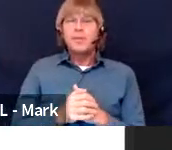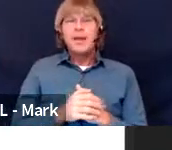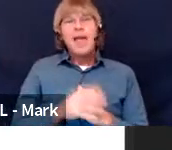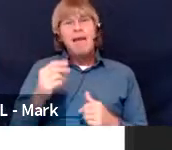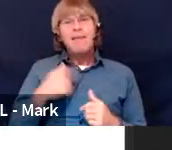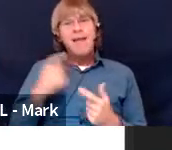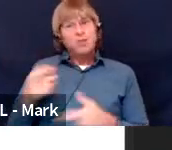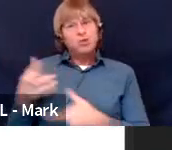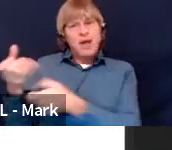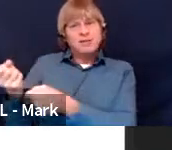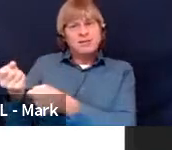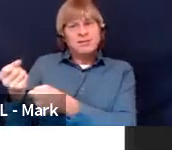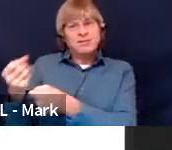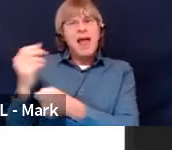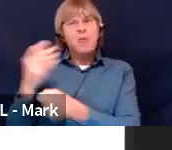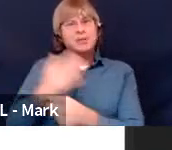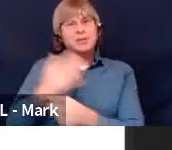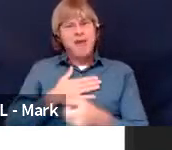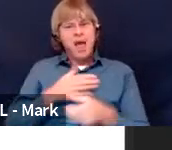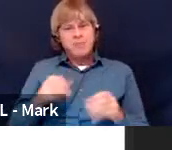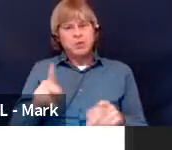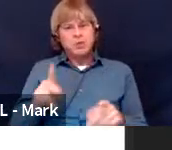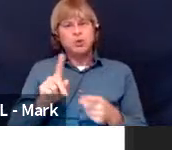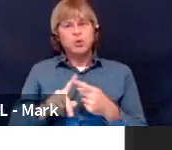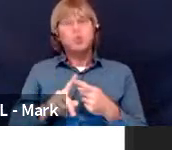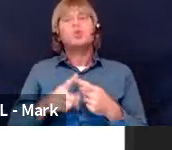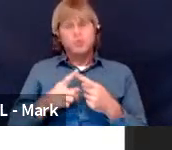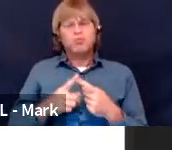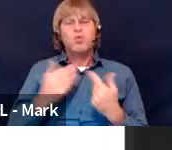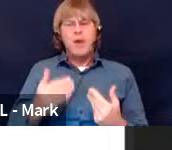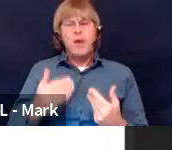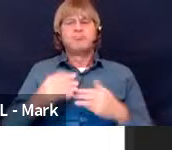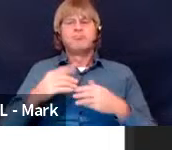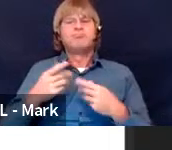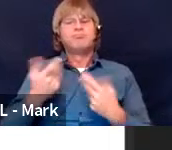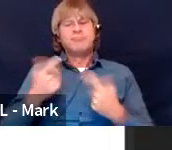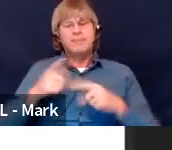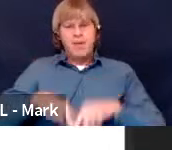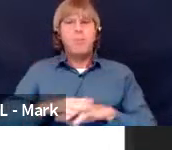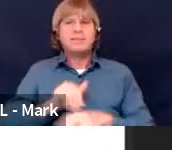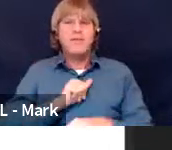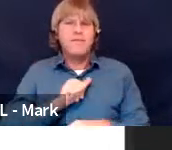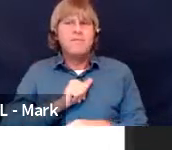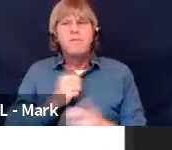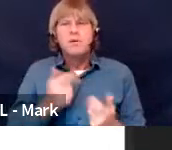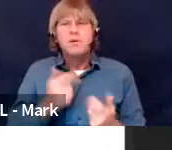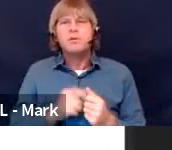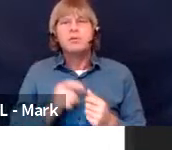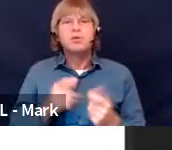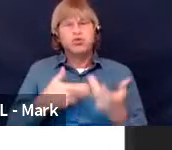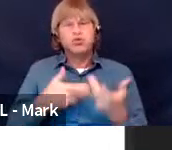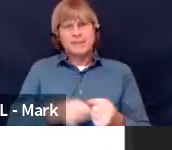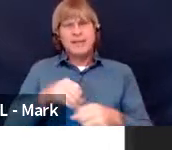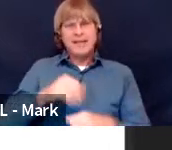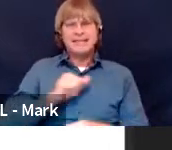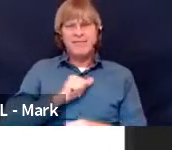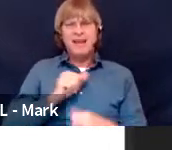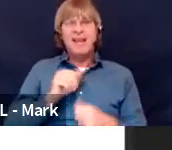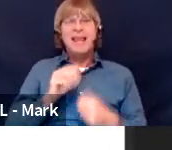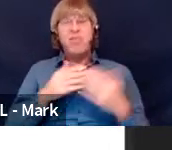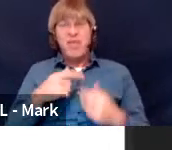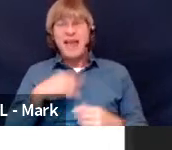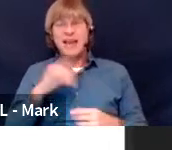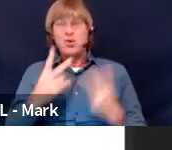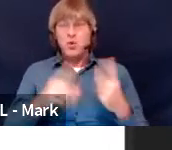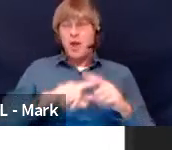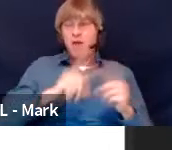had to trust him. And it was an opportunity to bet on myself as well. And so even though I did 2 other